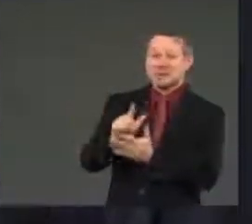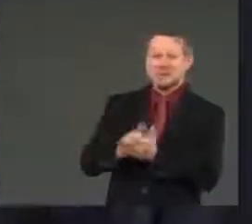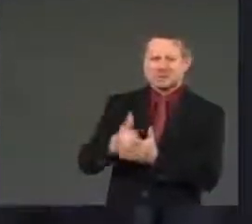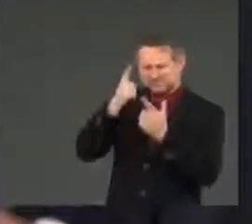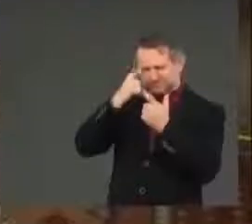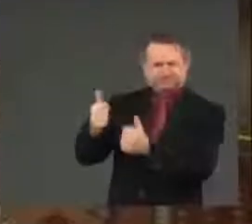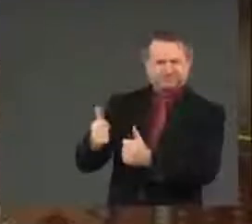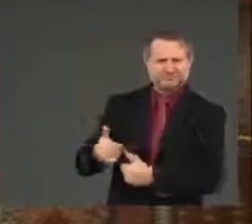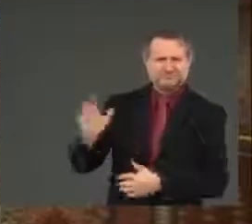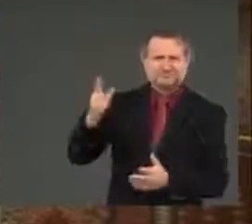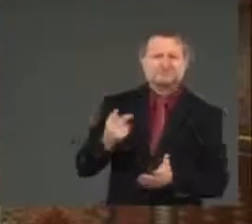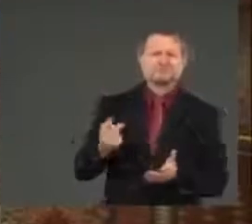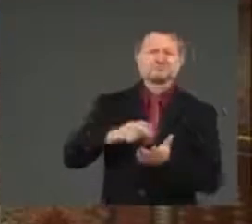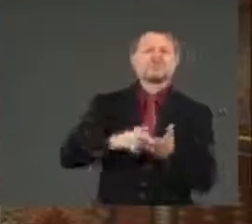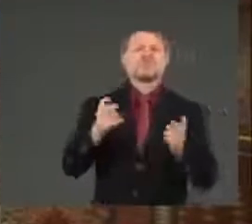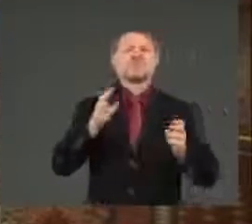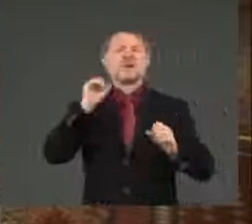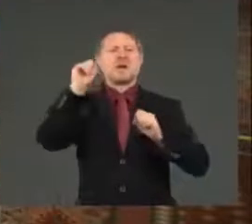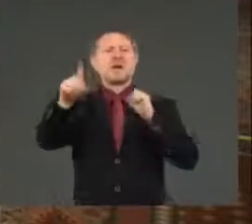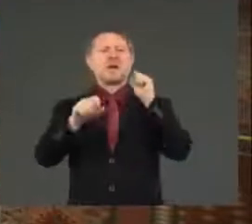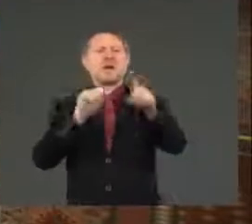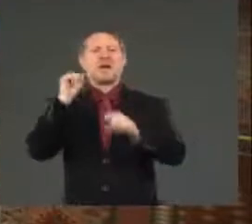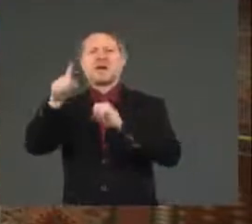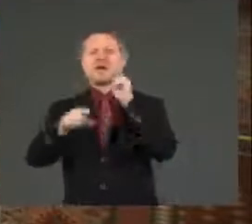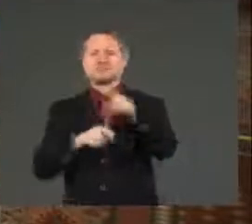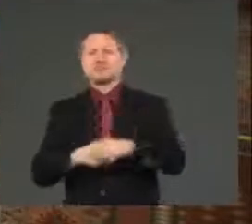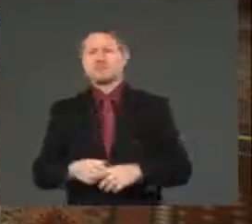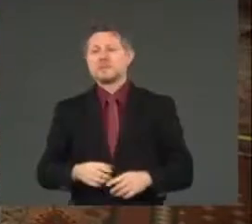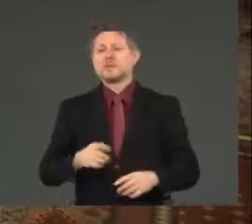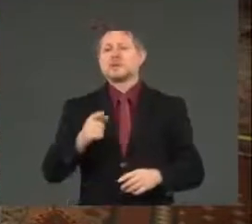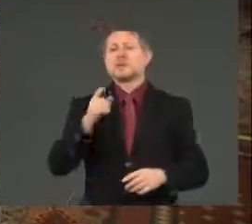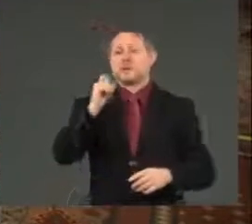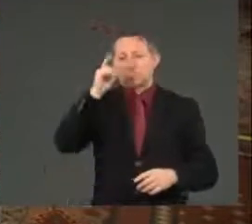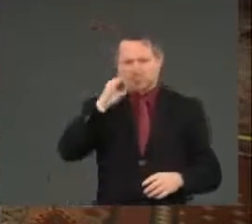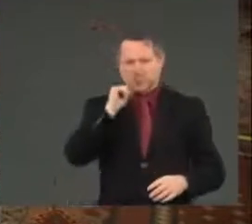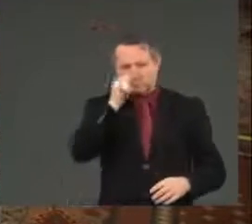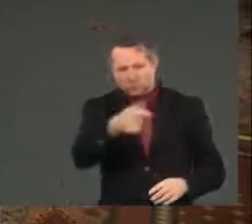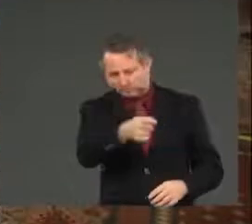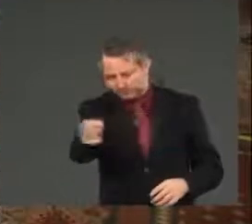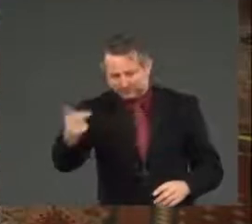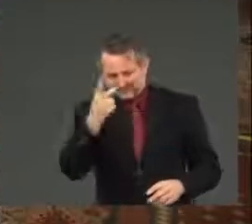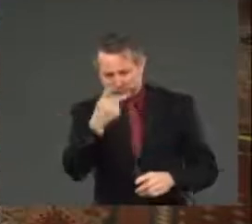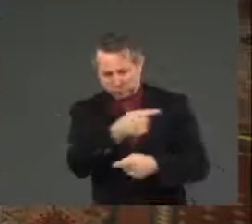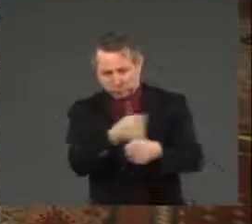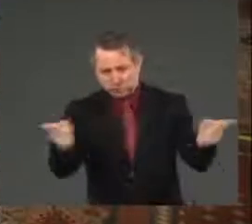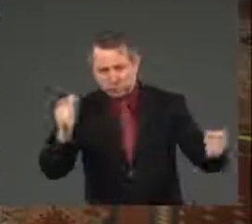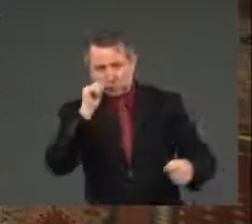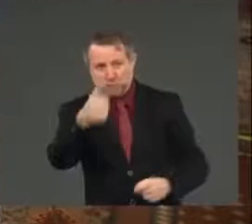it. I will see you tomorrow.